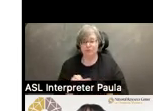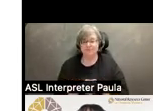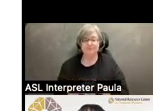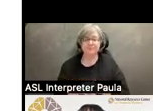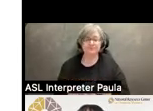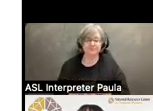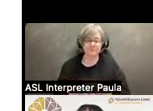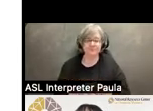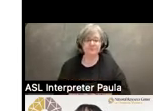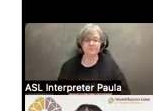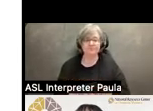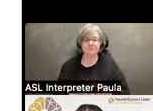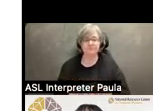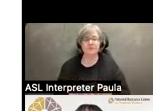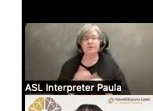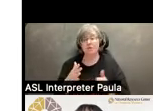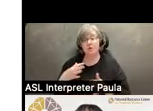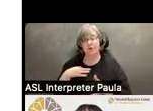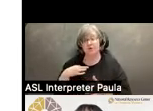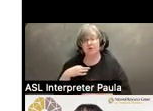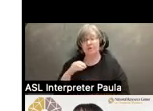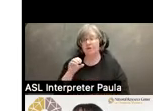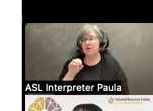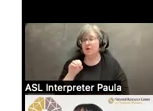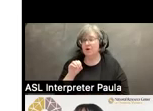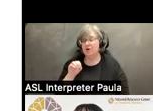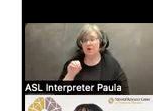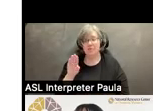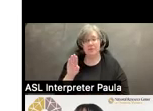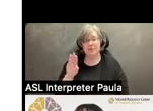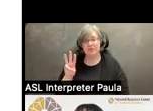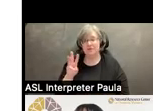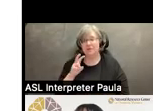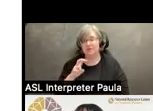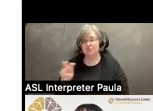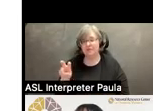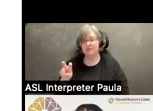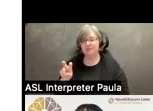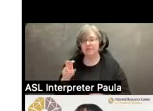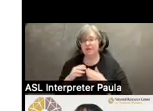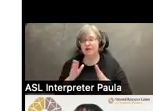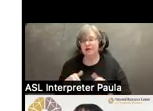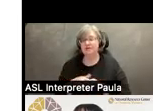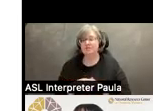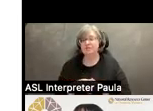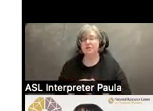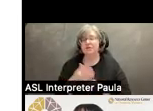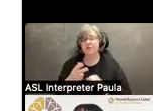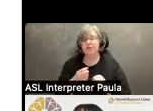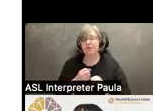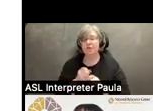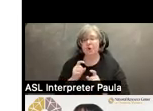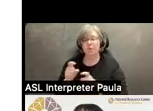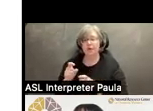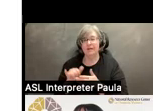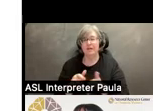that we had applied for OVW transitional housing funds for 3 different cycles, those are 3-year grants, so that took us